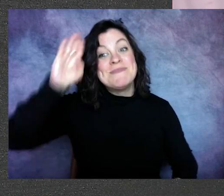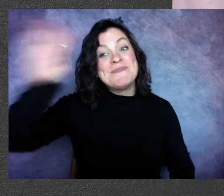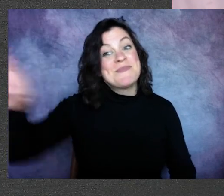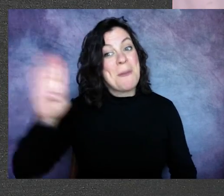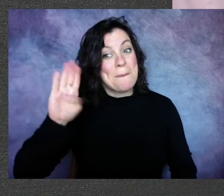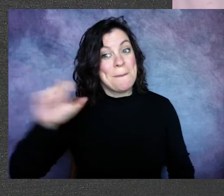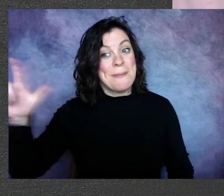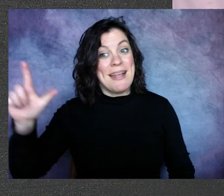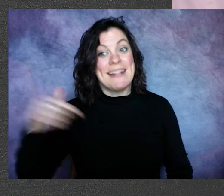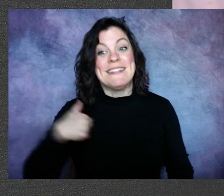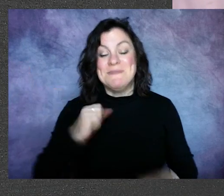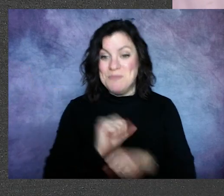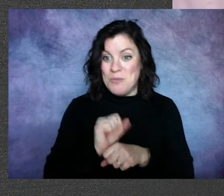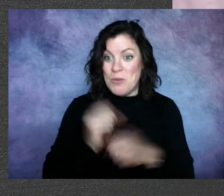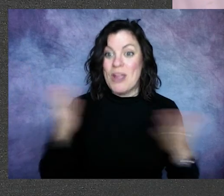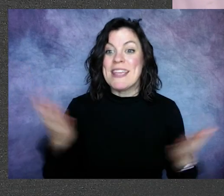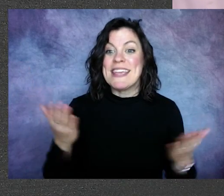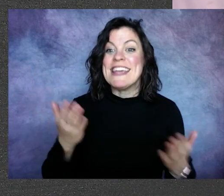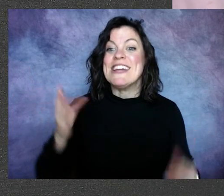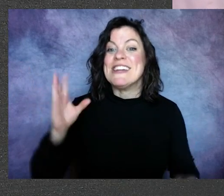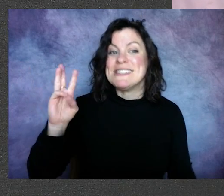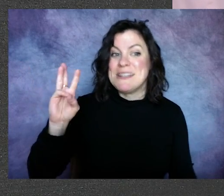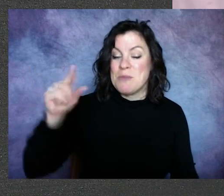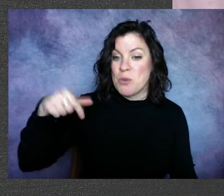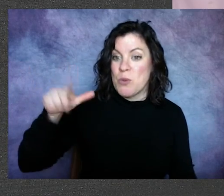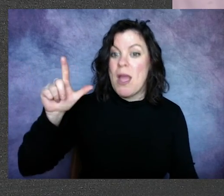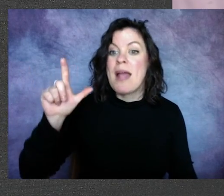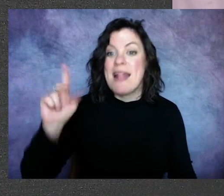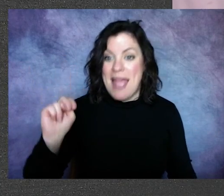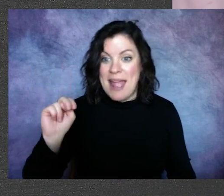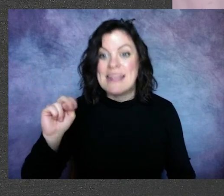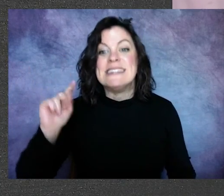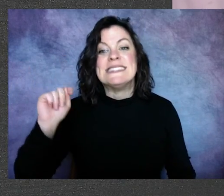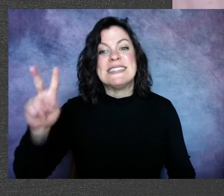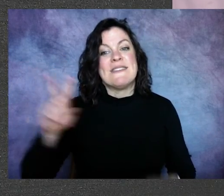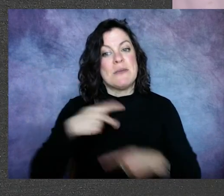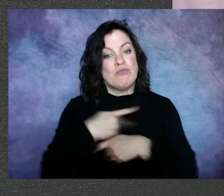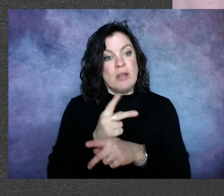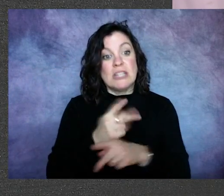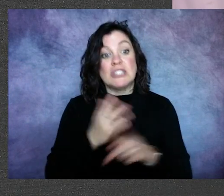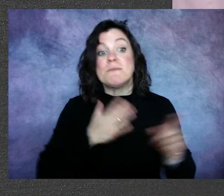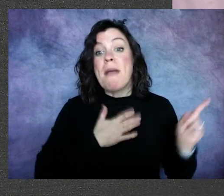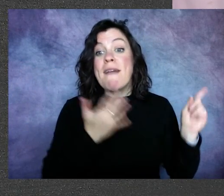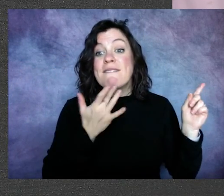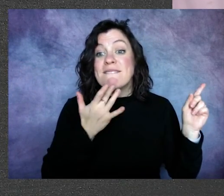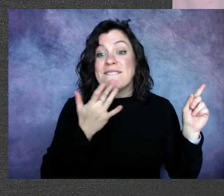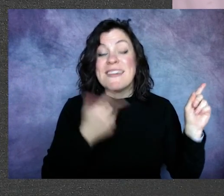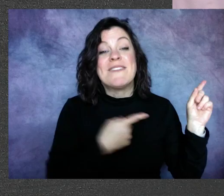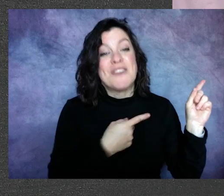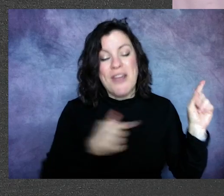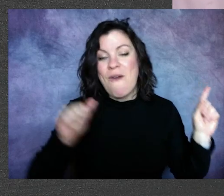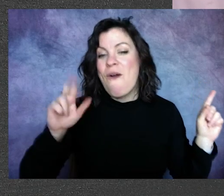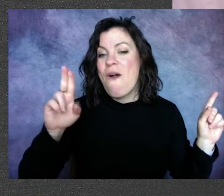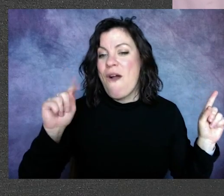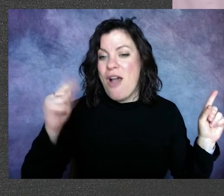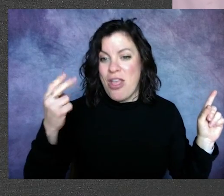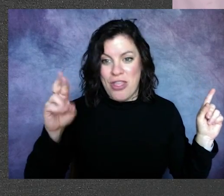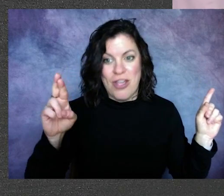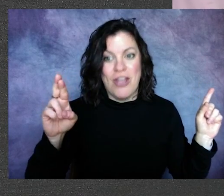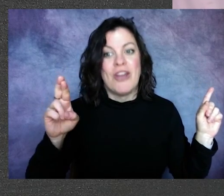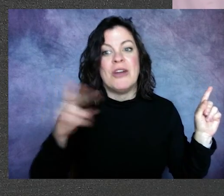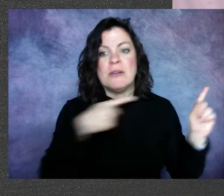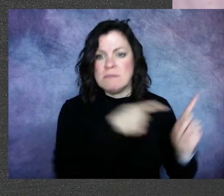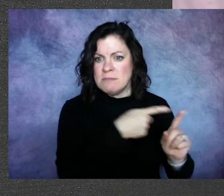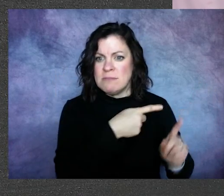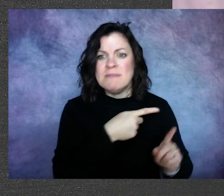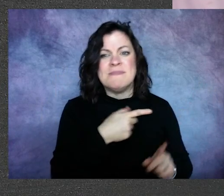I'm from WQLN's TV production department, and my favorite PBS character is Arthur here. Him and his